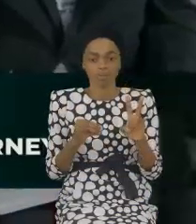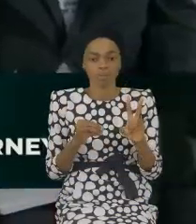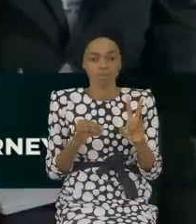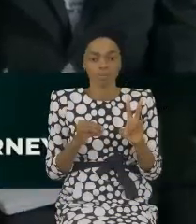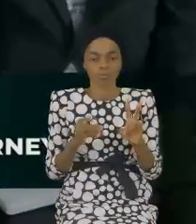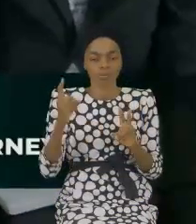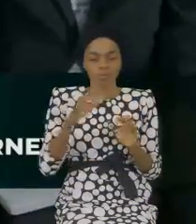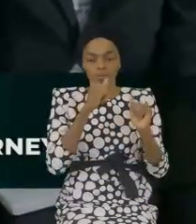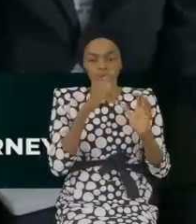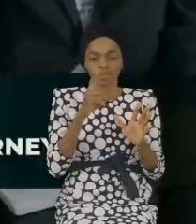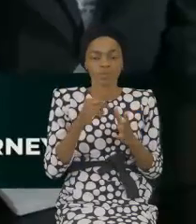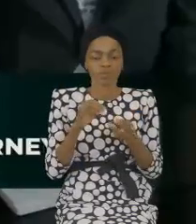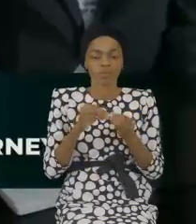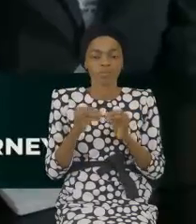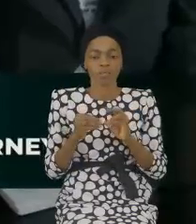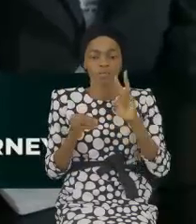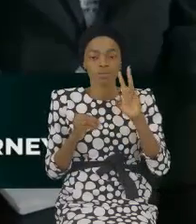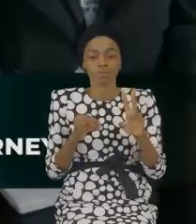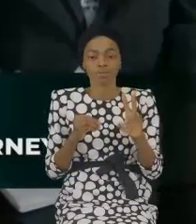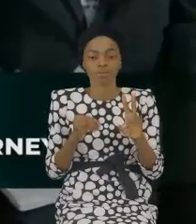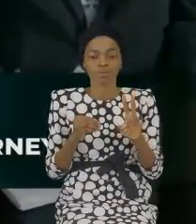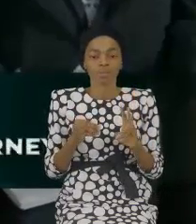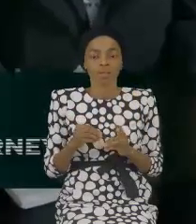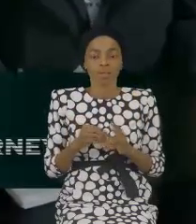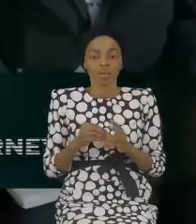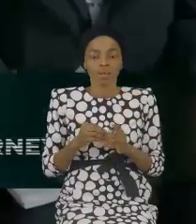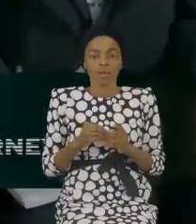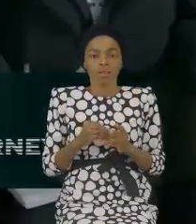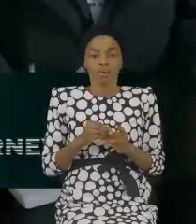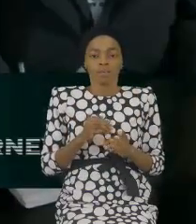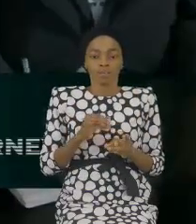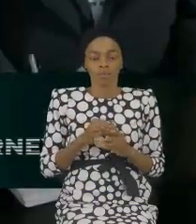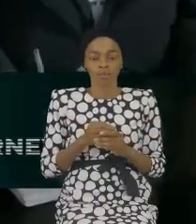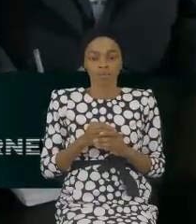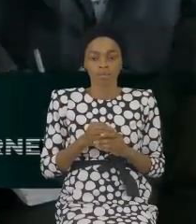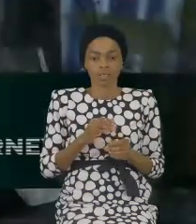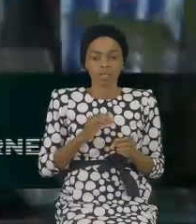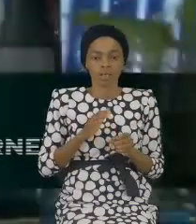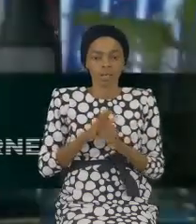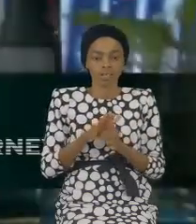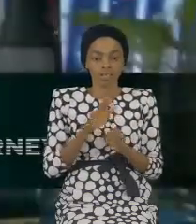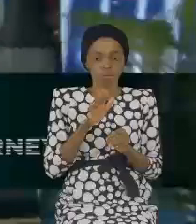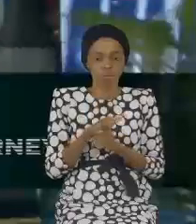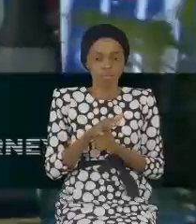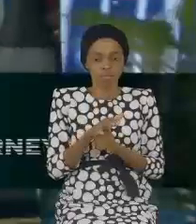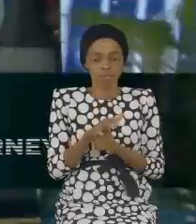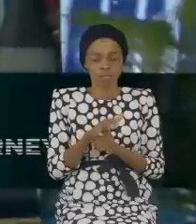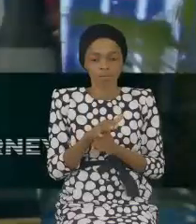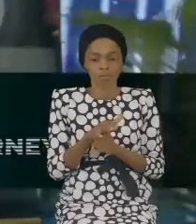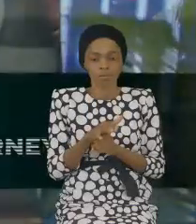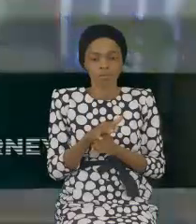God bless you. Number two, adequate preaching throughout the wilderness